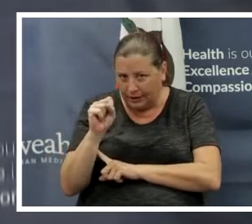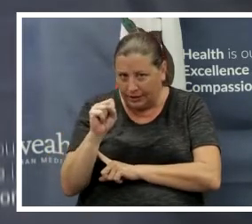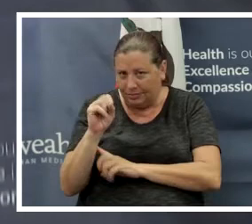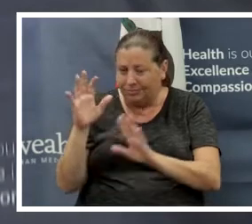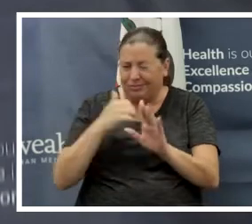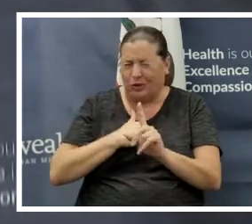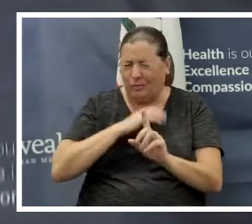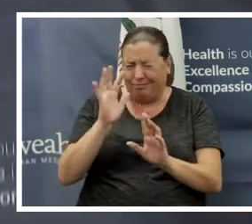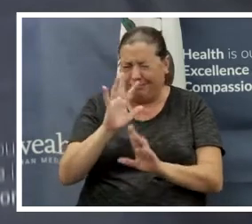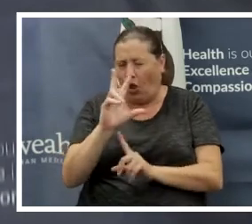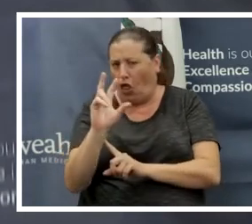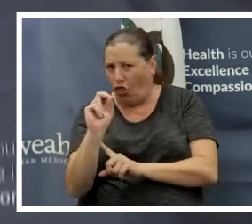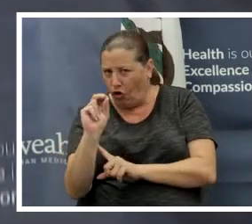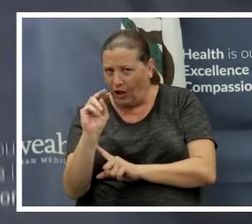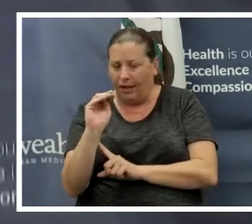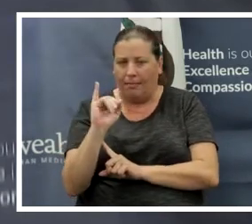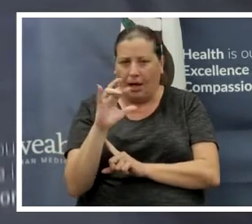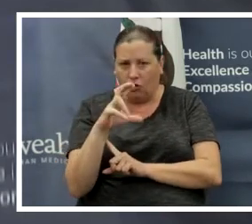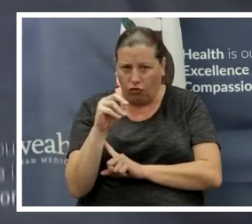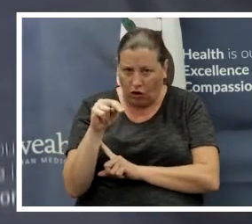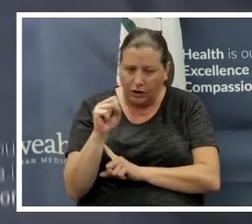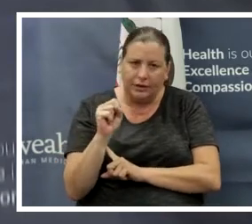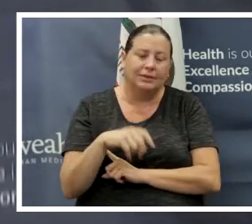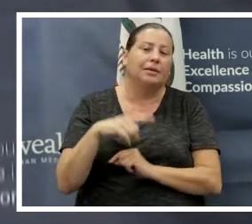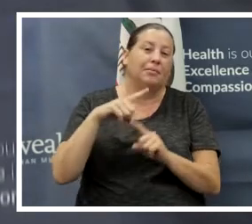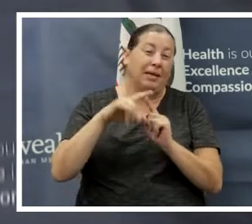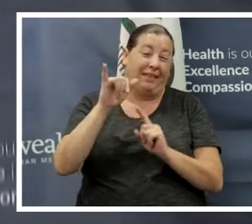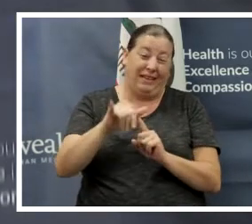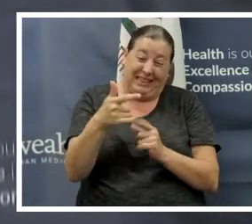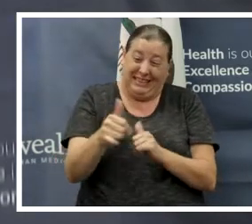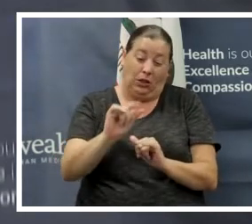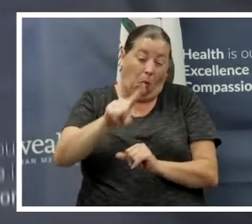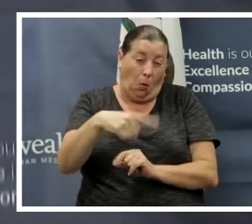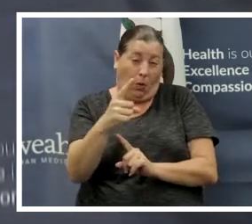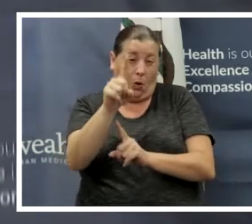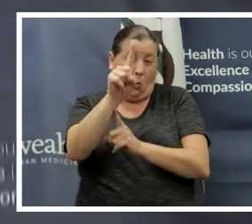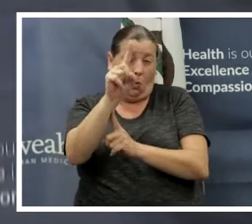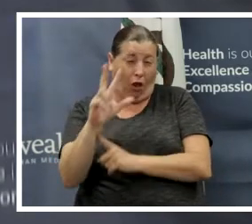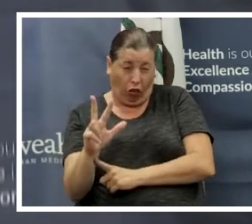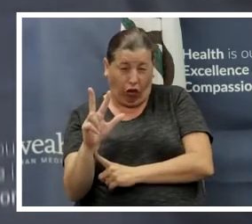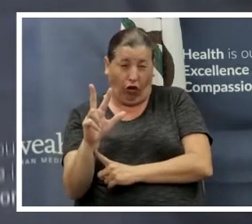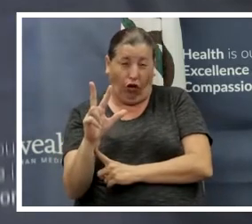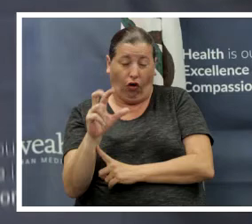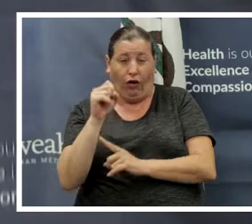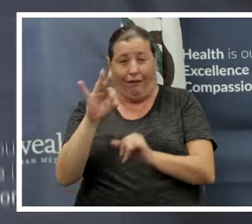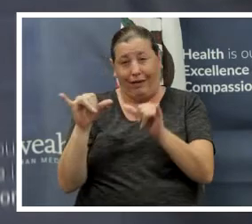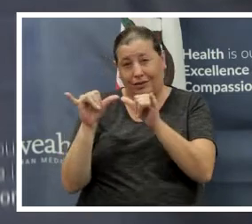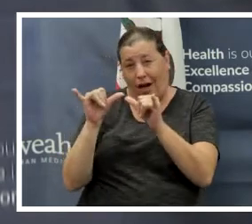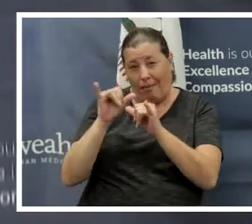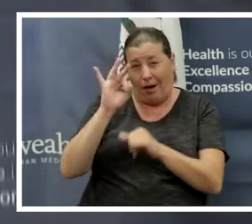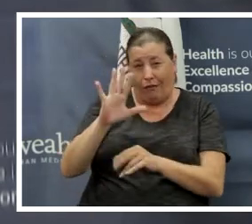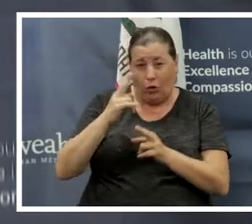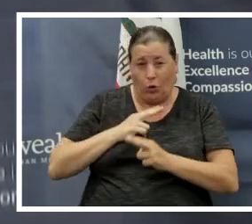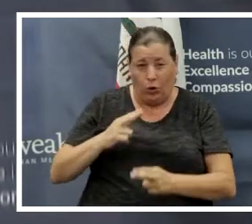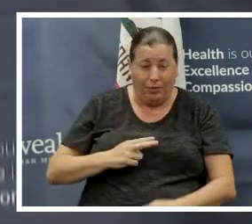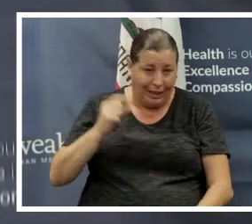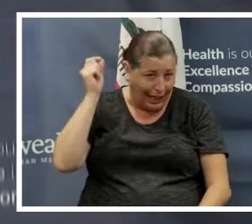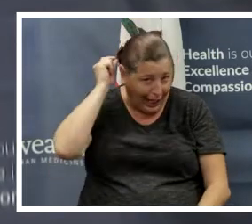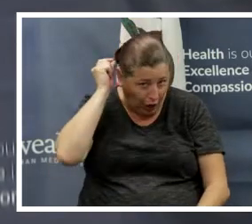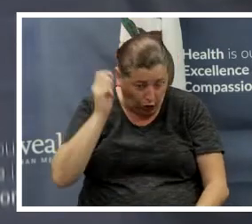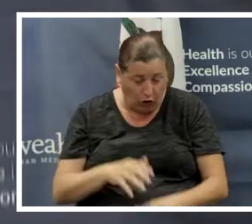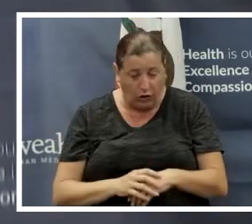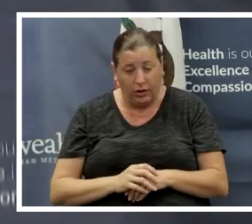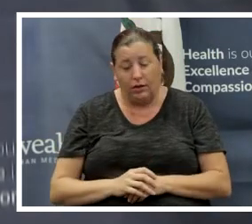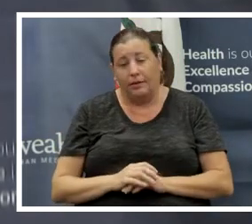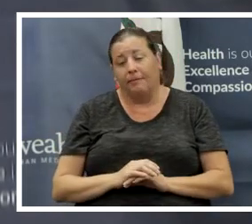30 microns. So that is still only 1/3 the diameter of a human hair. Easily going to go through those pathways. And because they